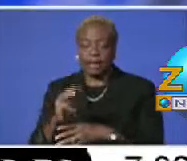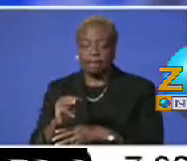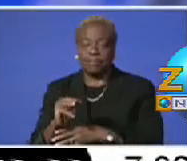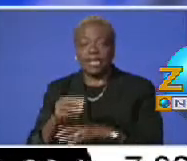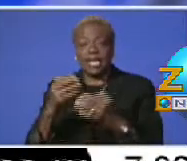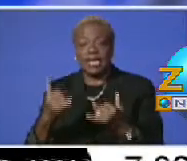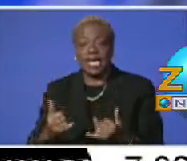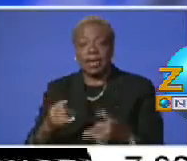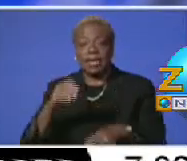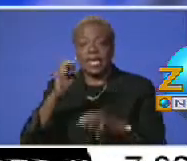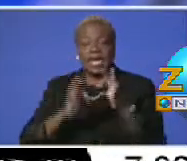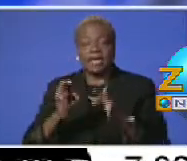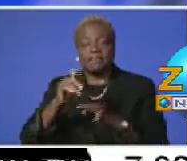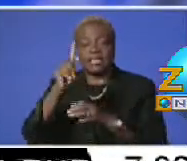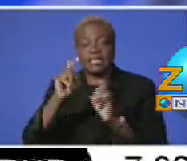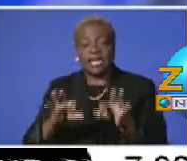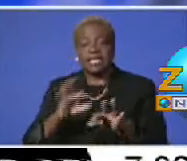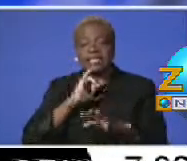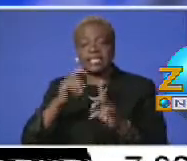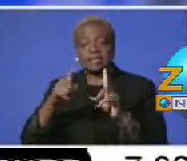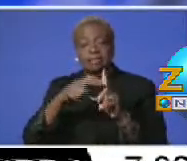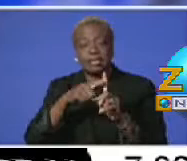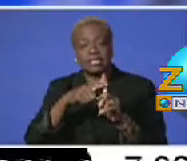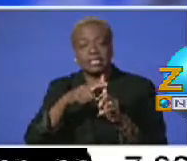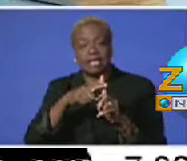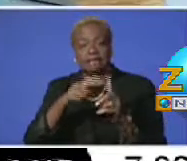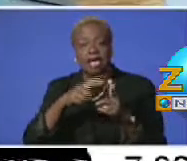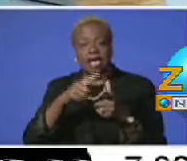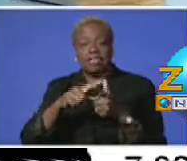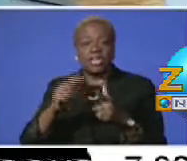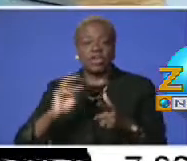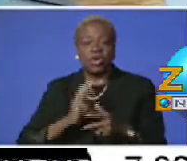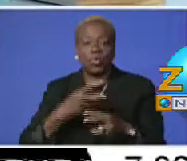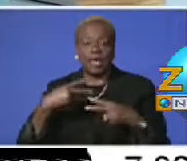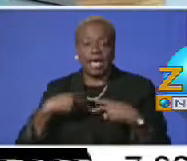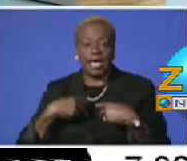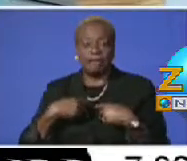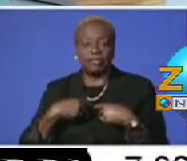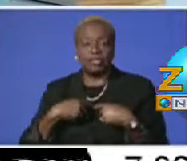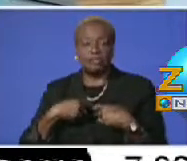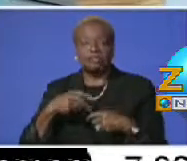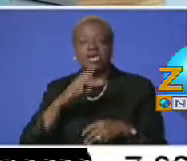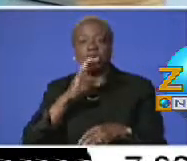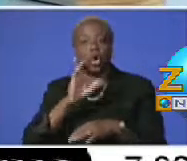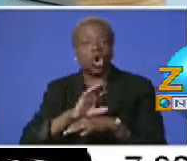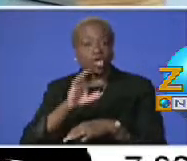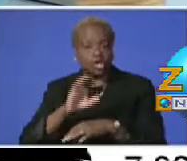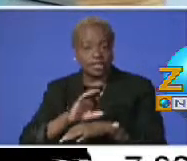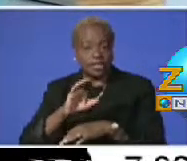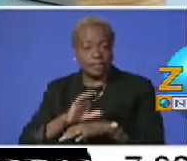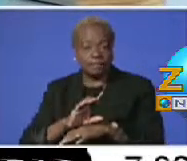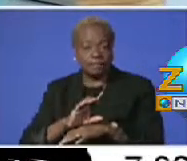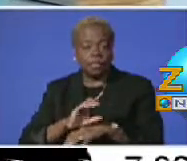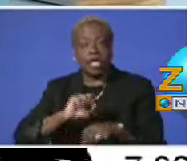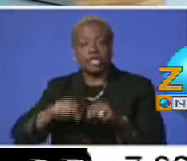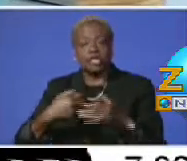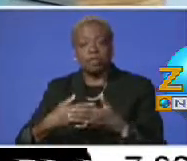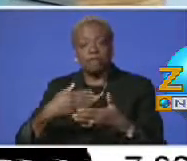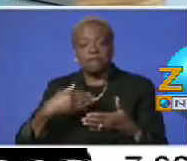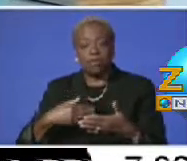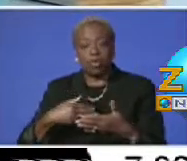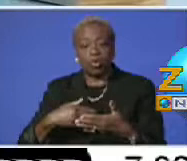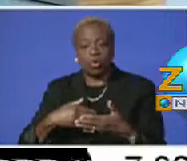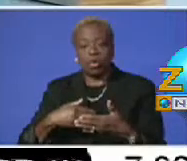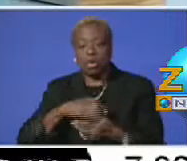the COVID-19 PCR test is positive, then we have to take full precautions. So before,